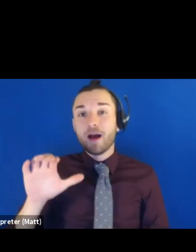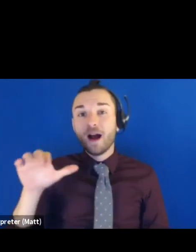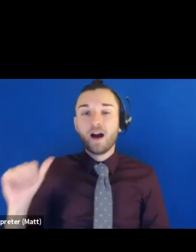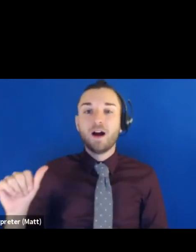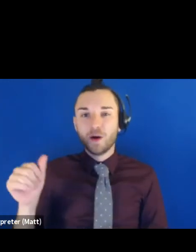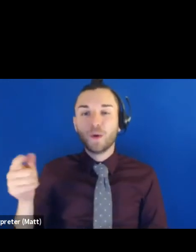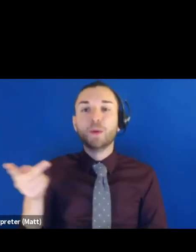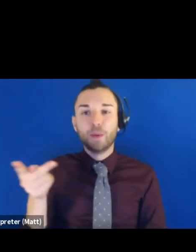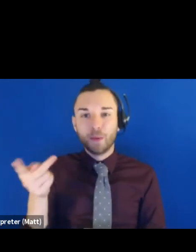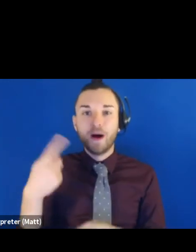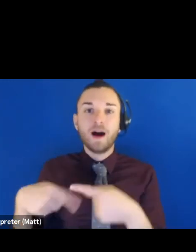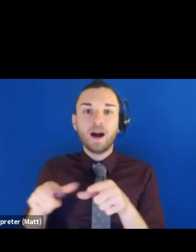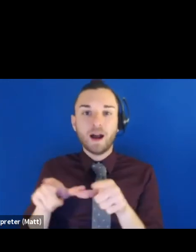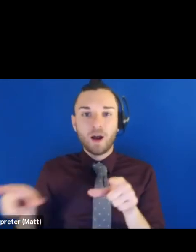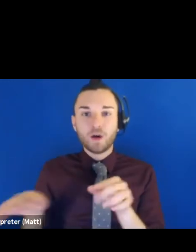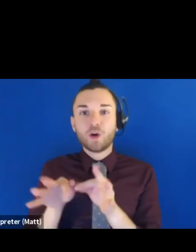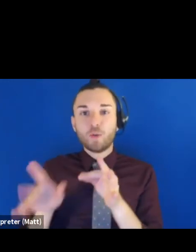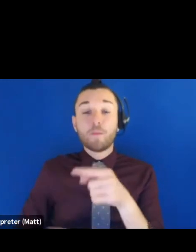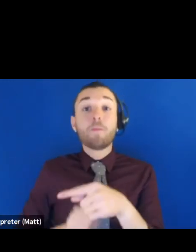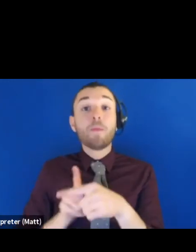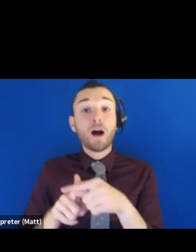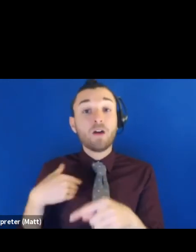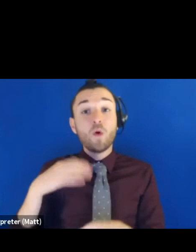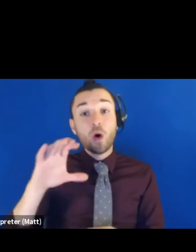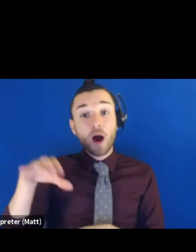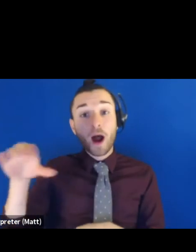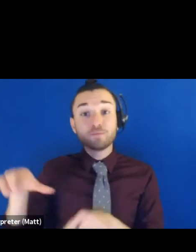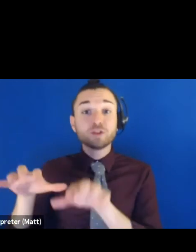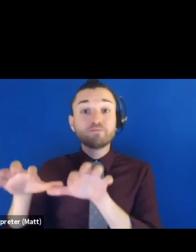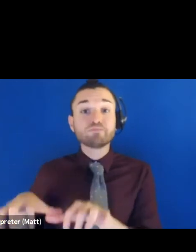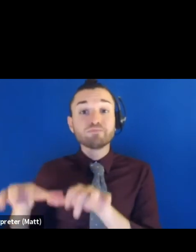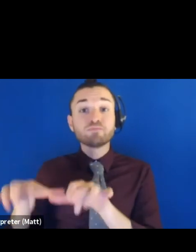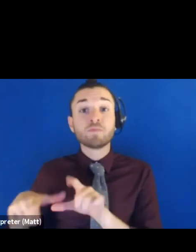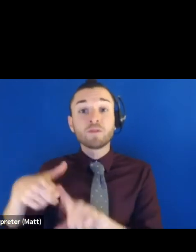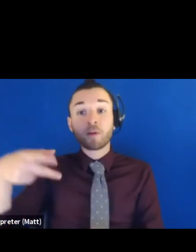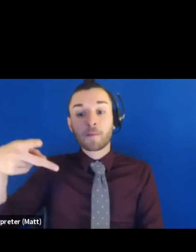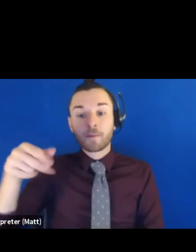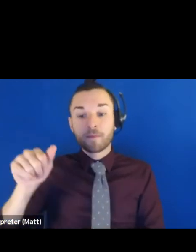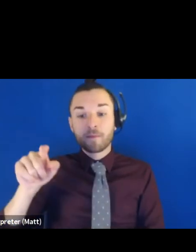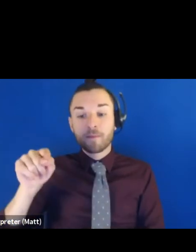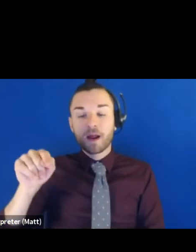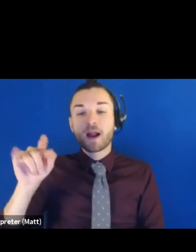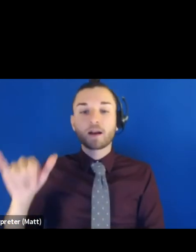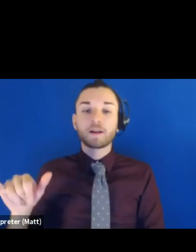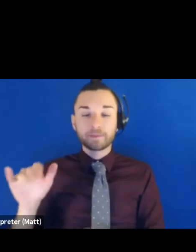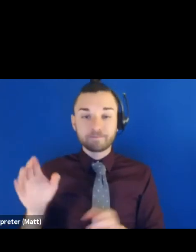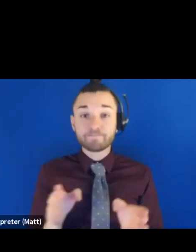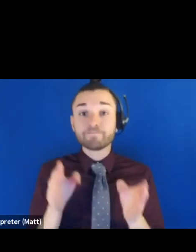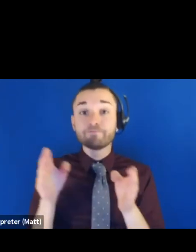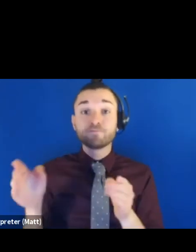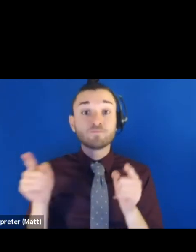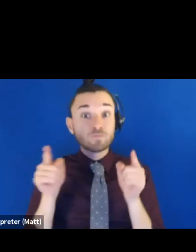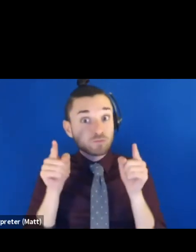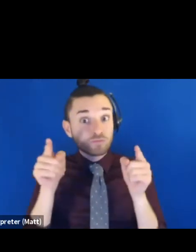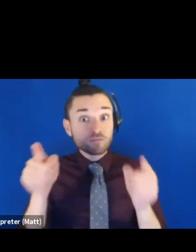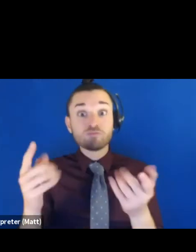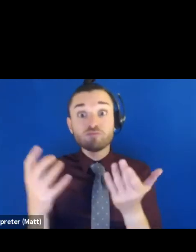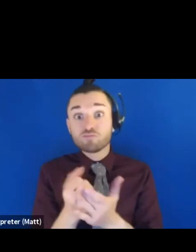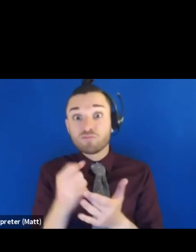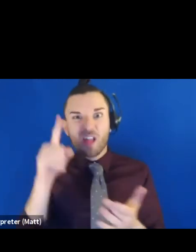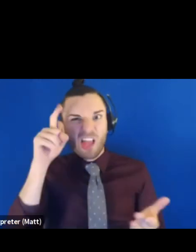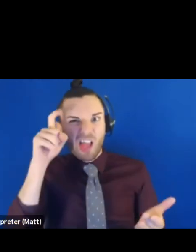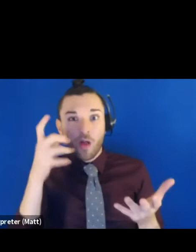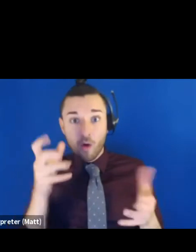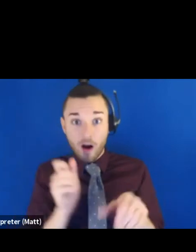Patty. For those of you who want to ask questions, there's a Q&A box down at the bottom of your screen,